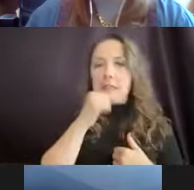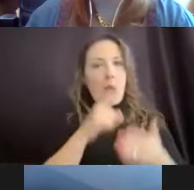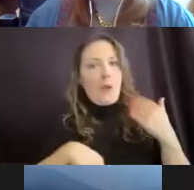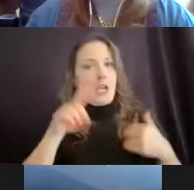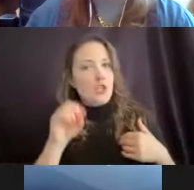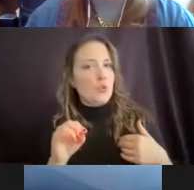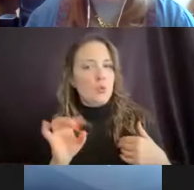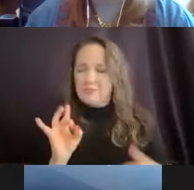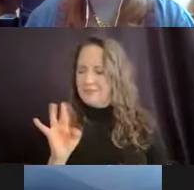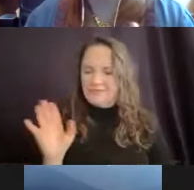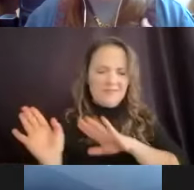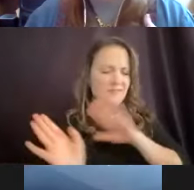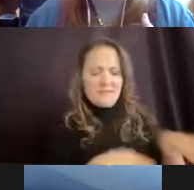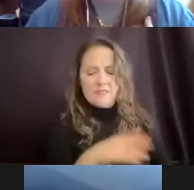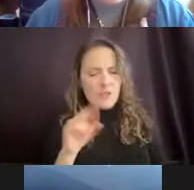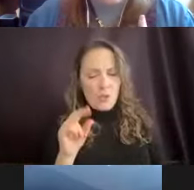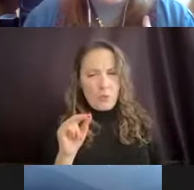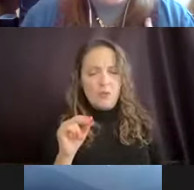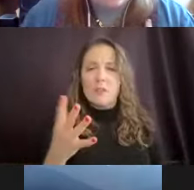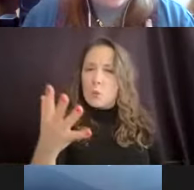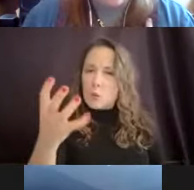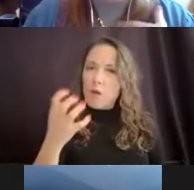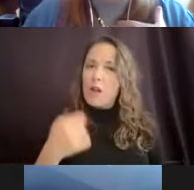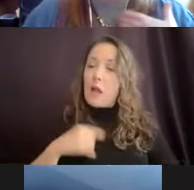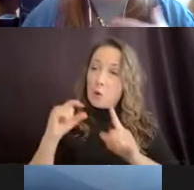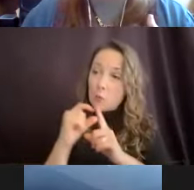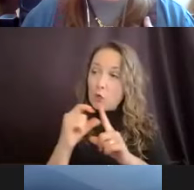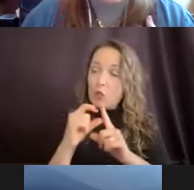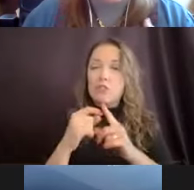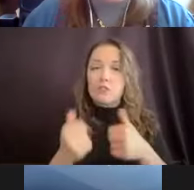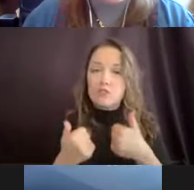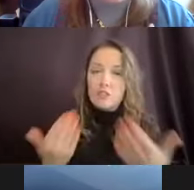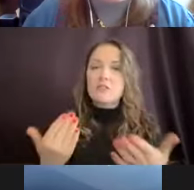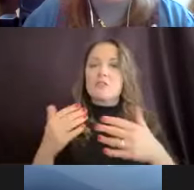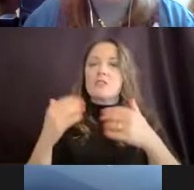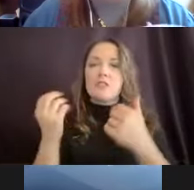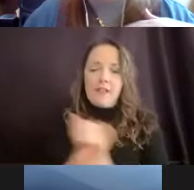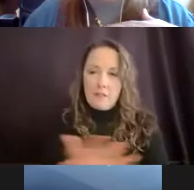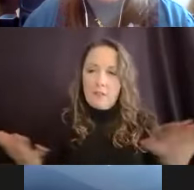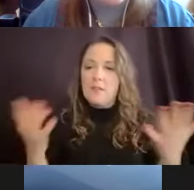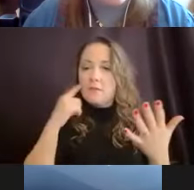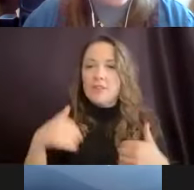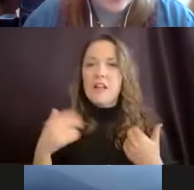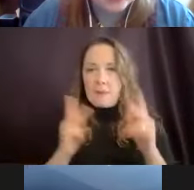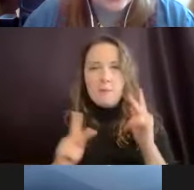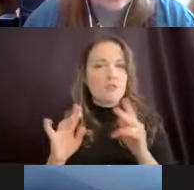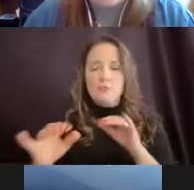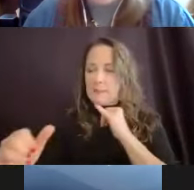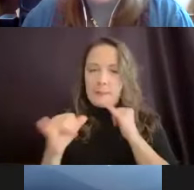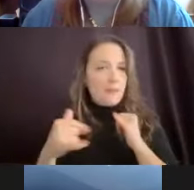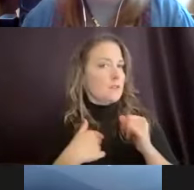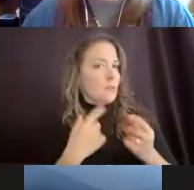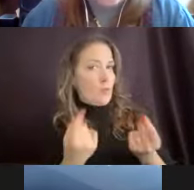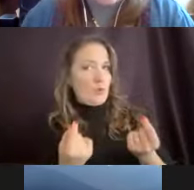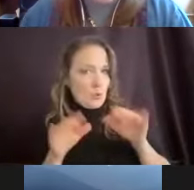Um, no, we want our words and our suggestions and recommendations for young people to be in line with our